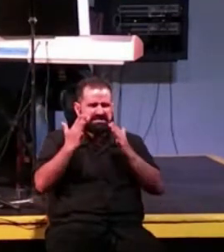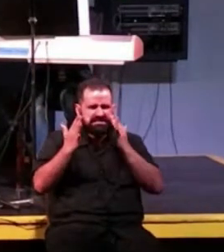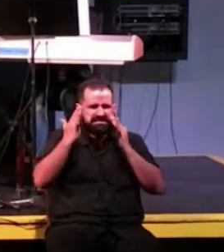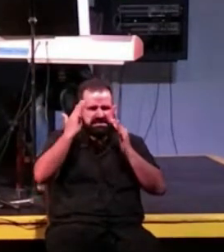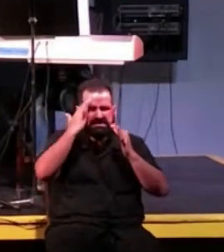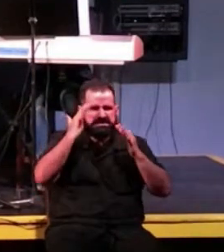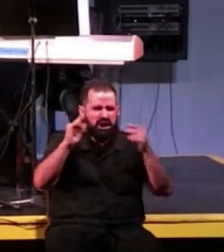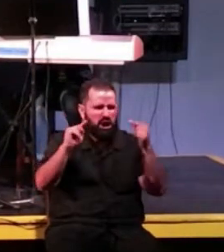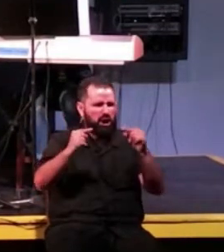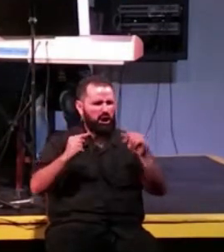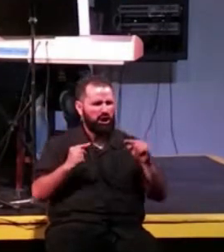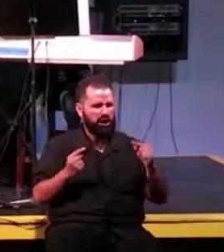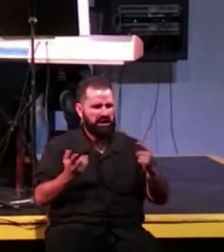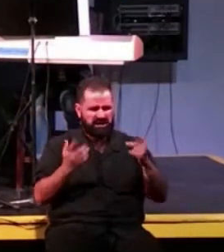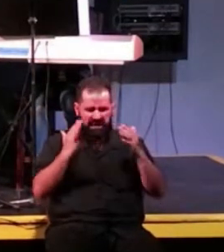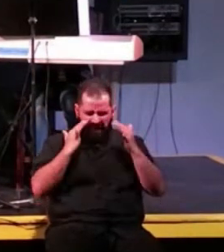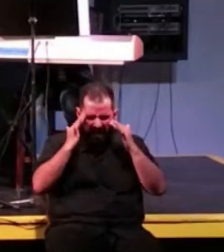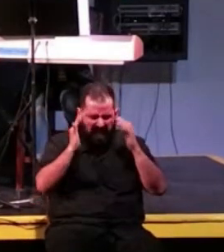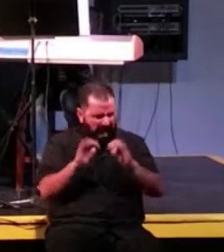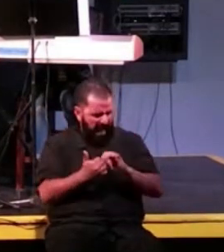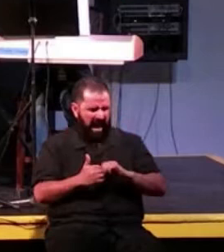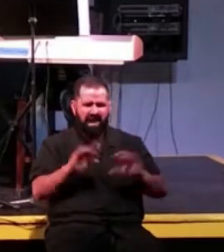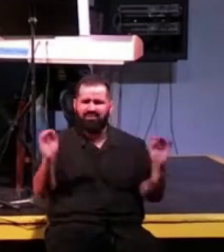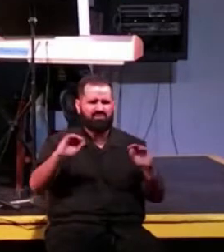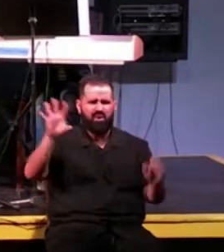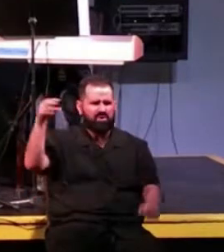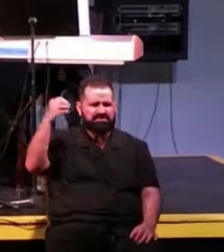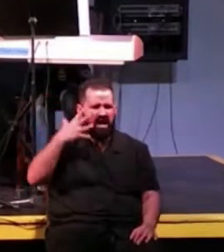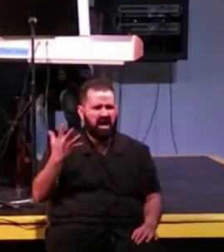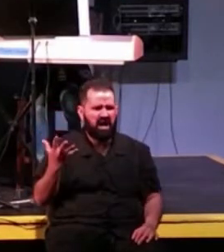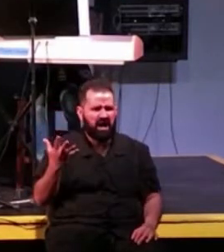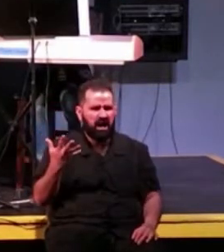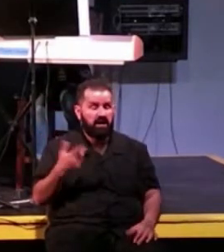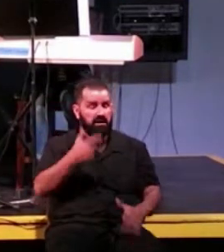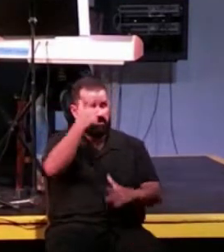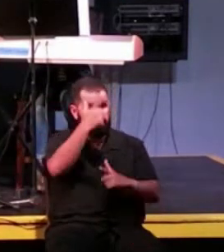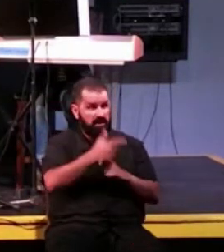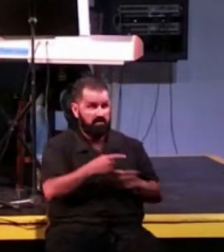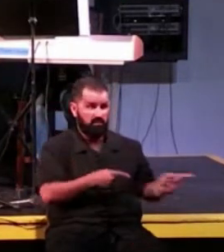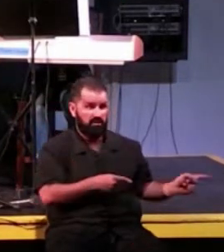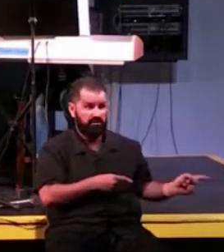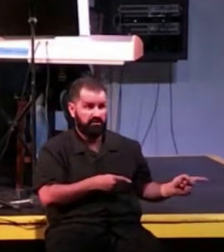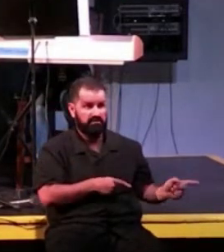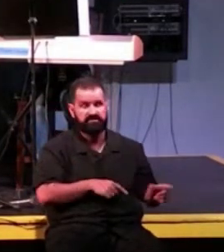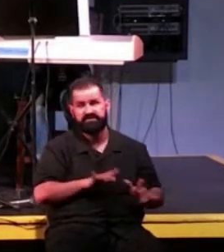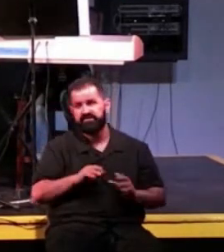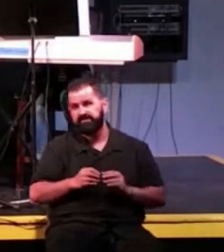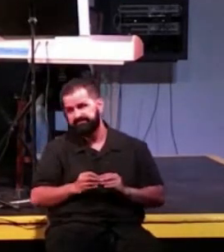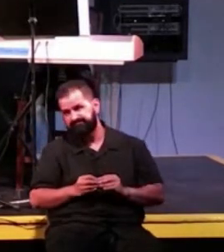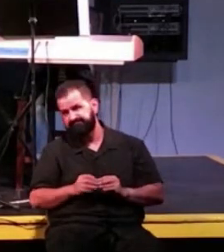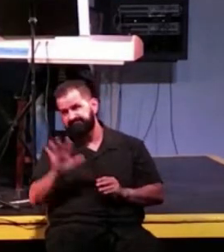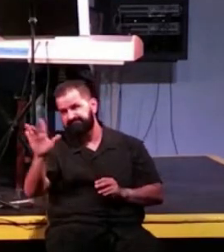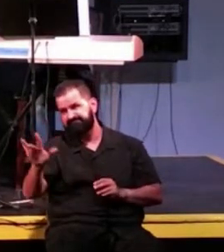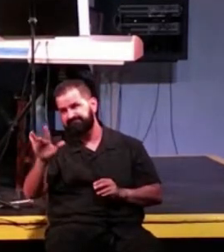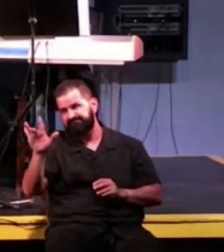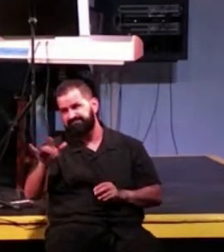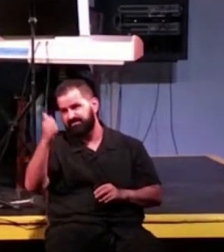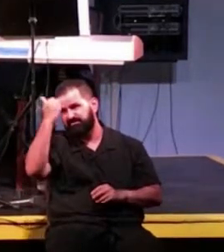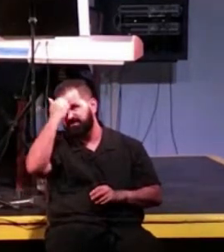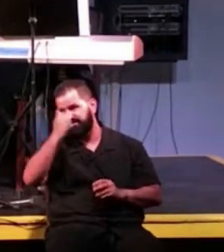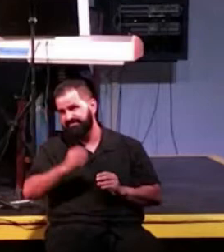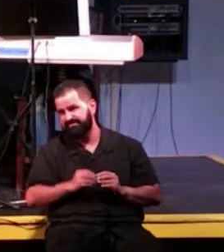it hurts. How am I sunburned? There was no sun. And my brother looked at me with his compassionate eyes and said, boy, this Cito, he's so